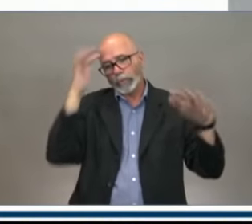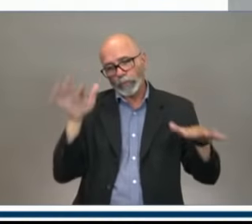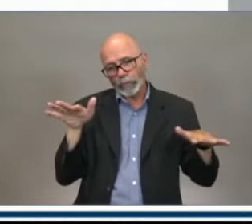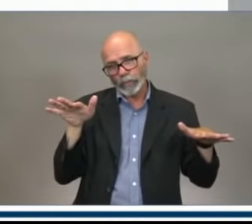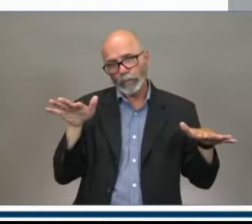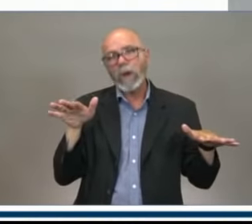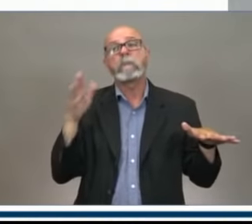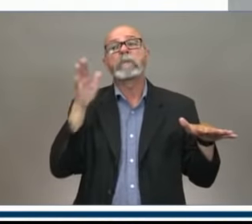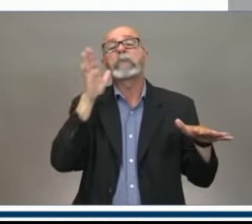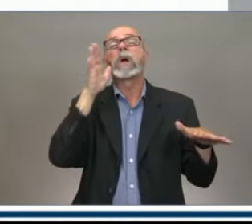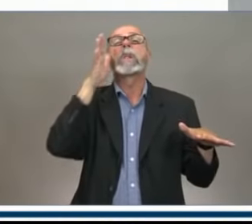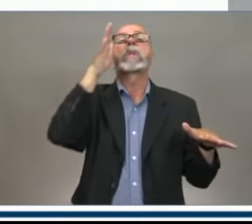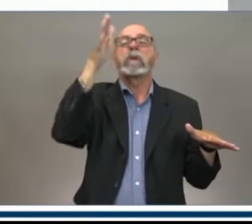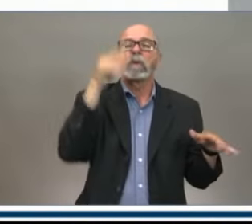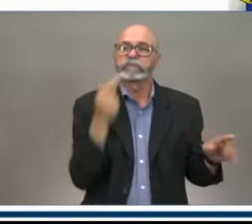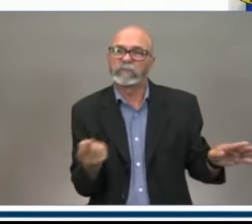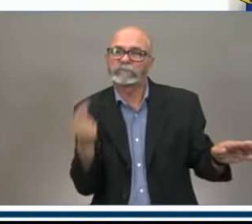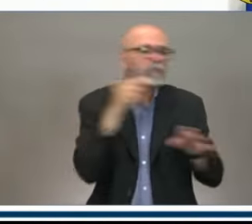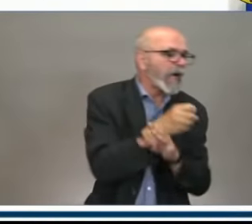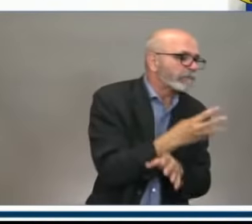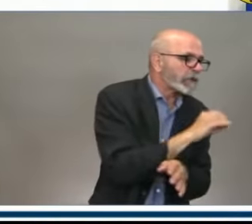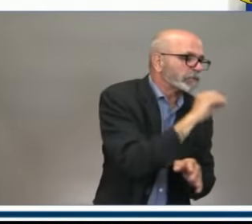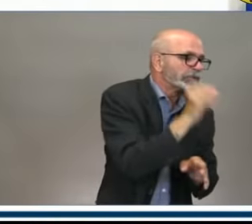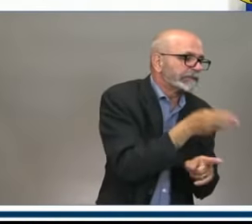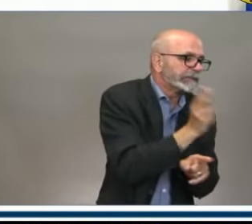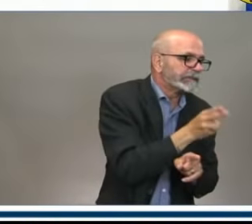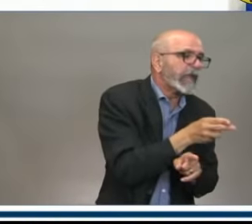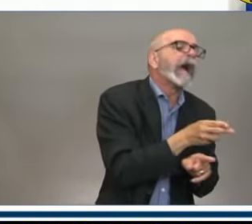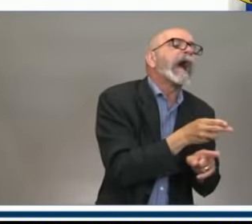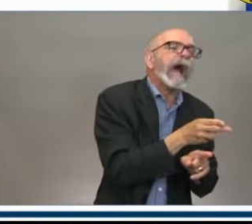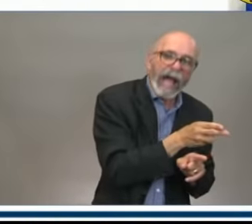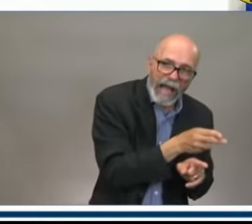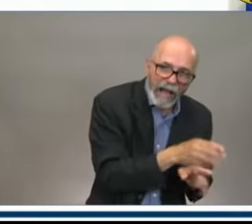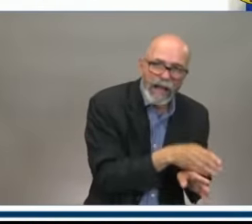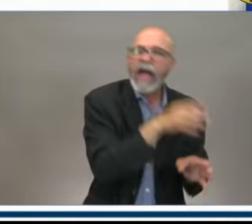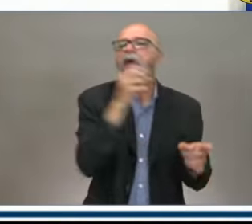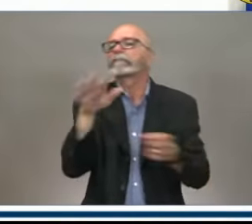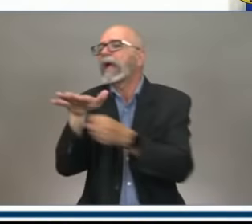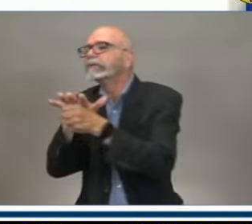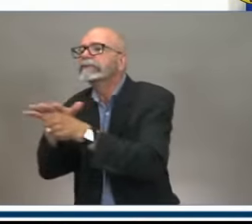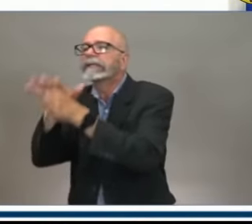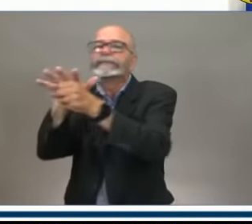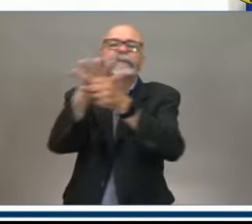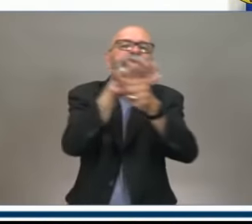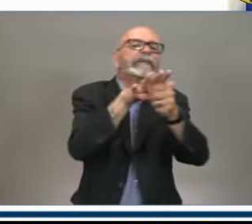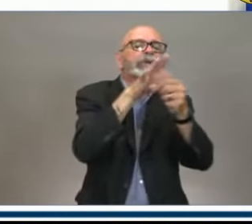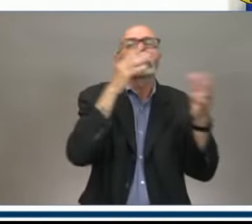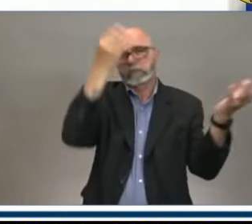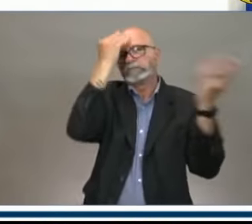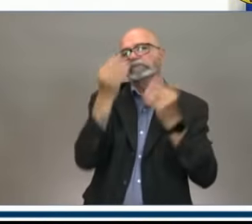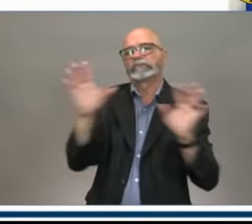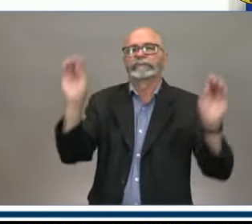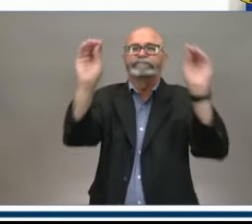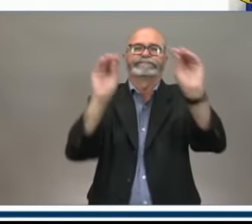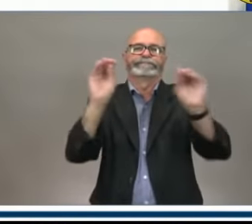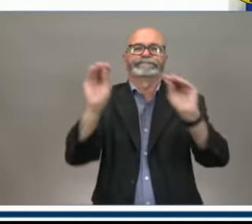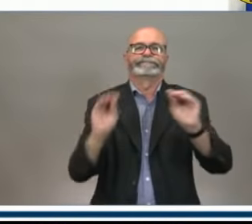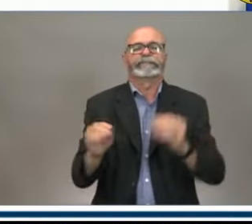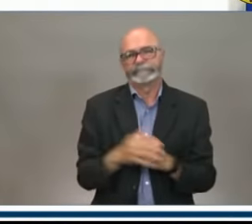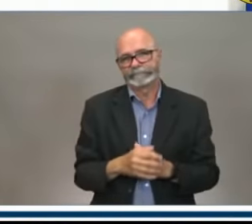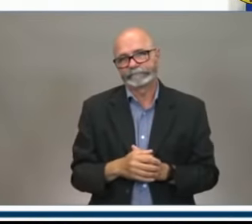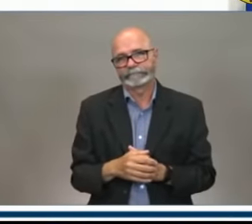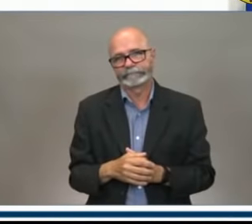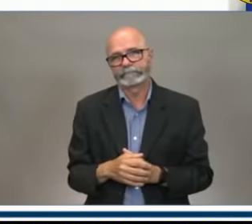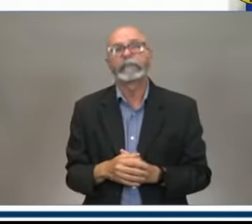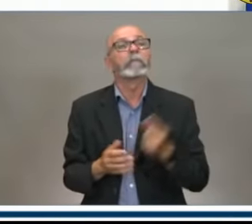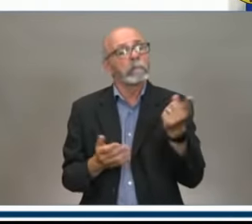back for interest's sake. Go ahead, Bill, with your follow-up. Just to make the comment that I think there is a very real